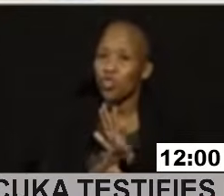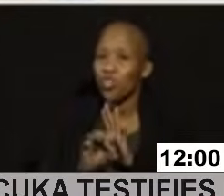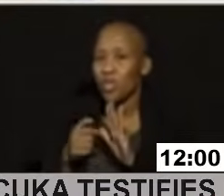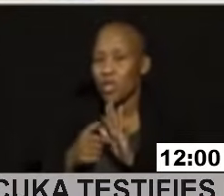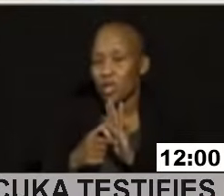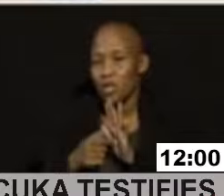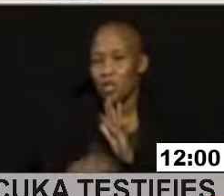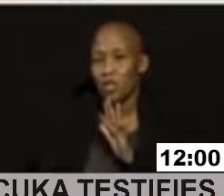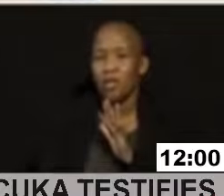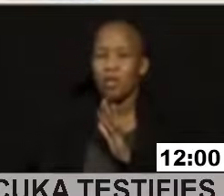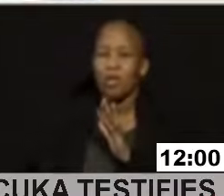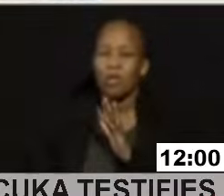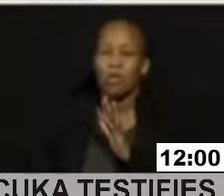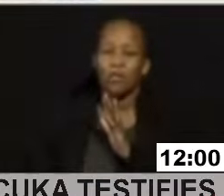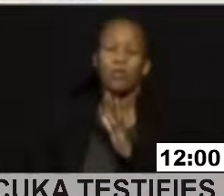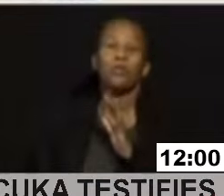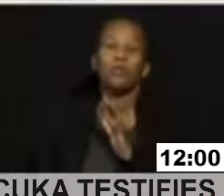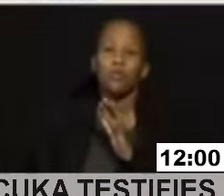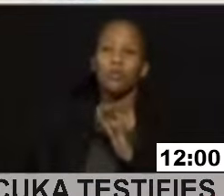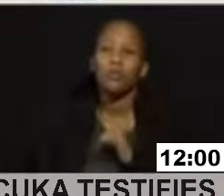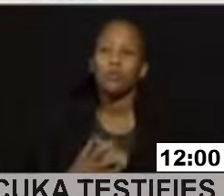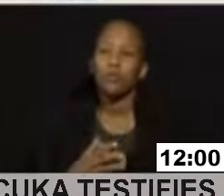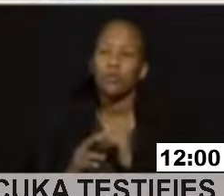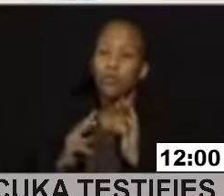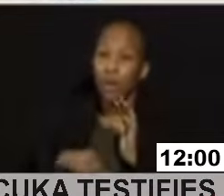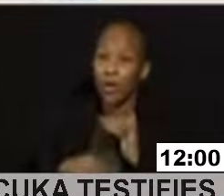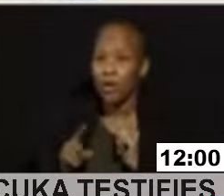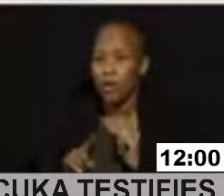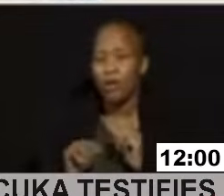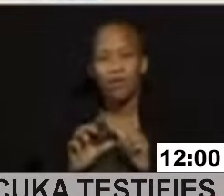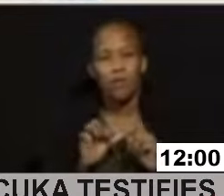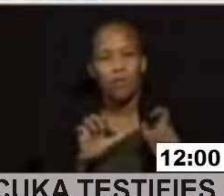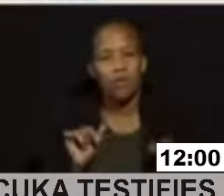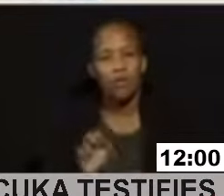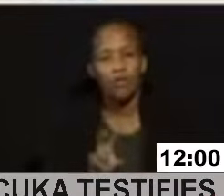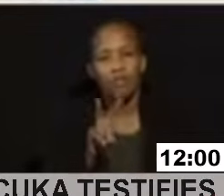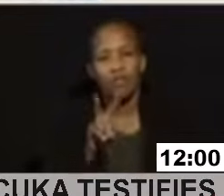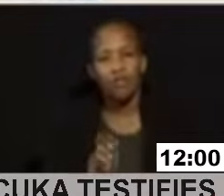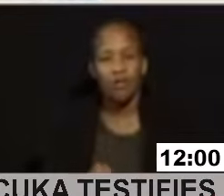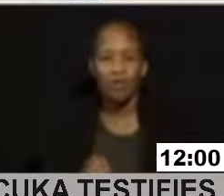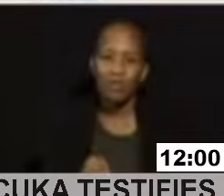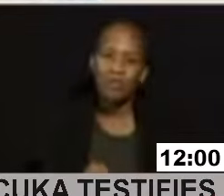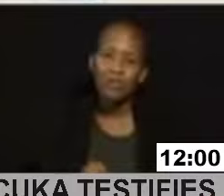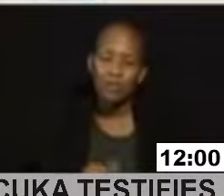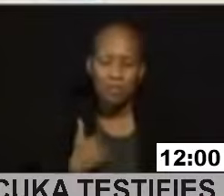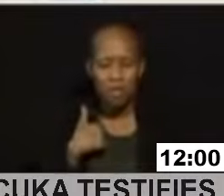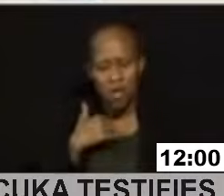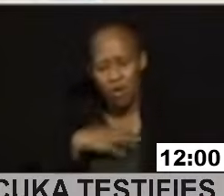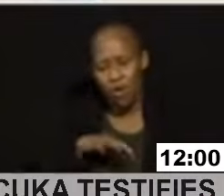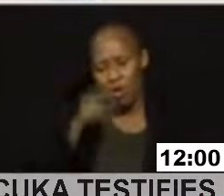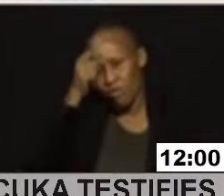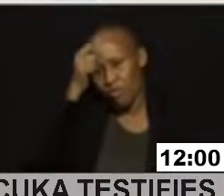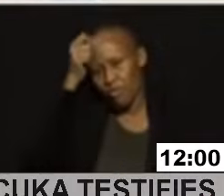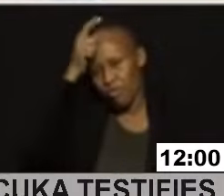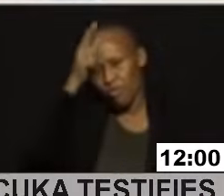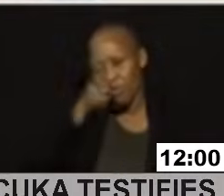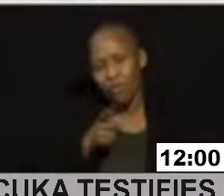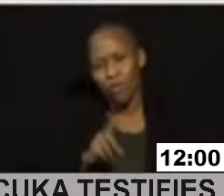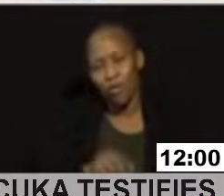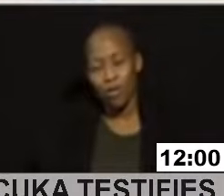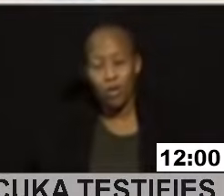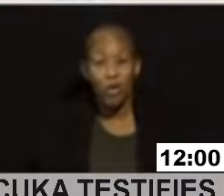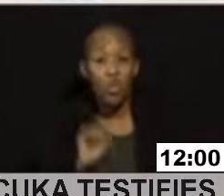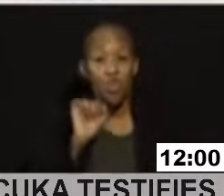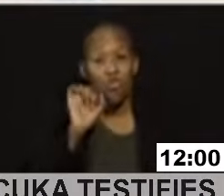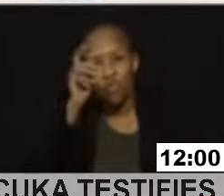read with paragraph 20 of what you have told the Commission, I just wanted to understand what was your understanding